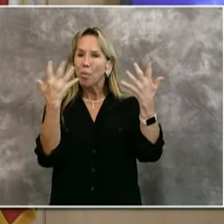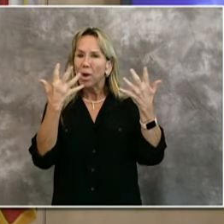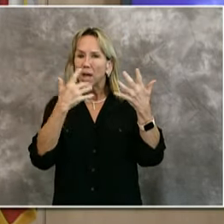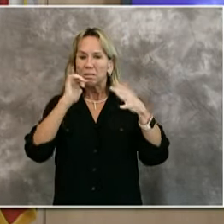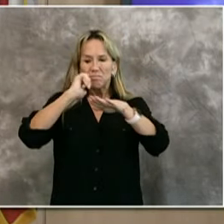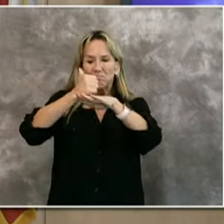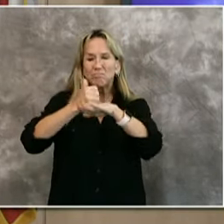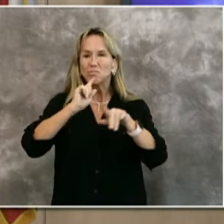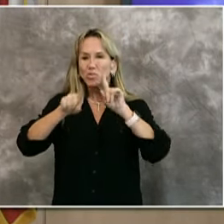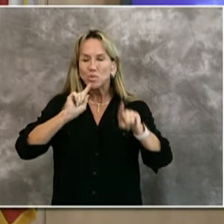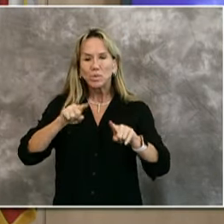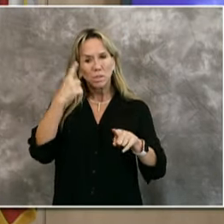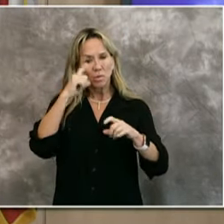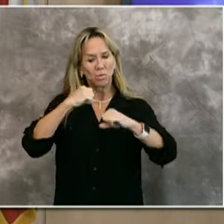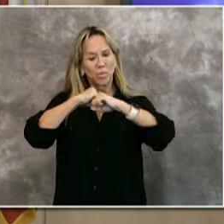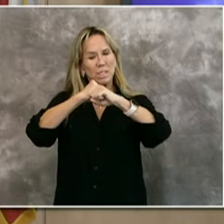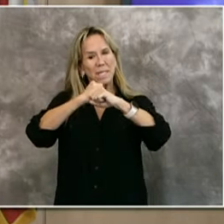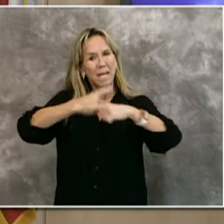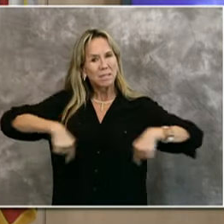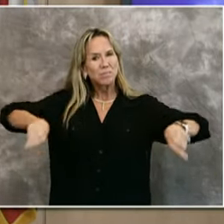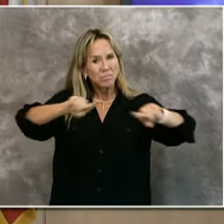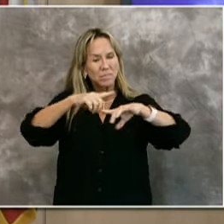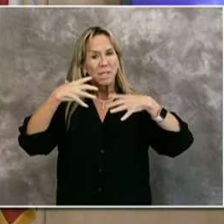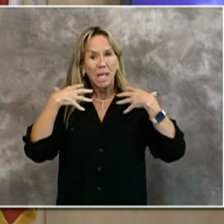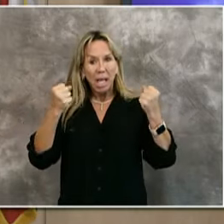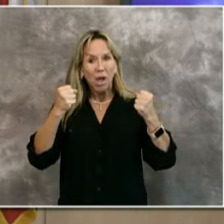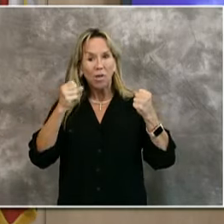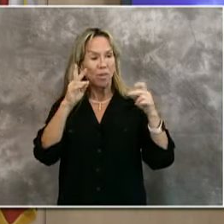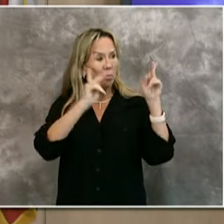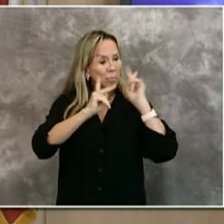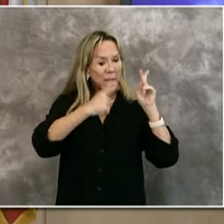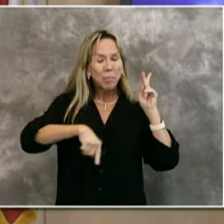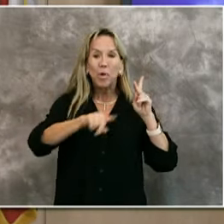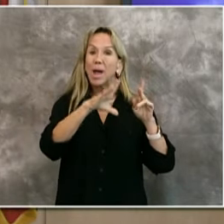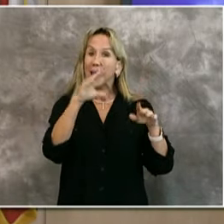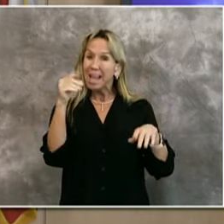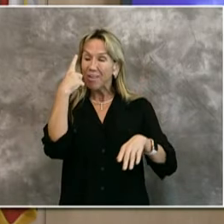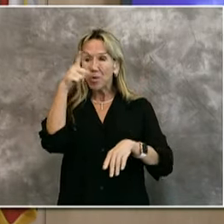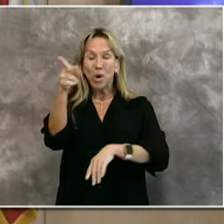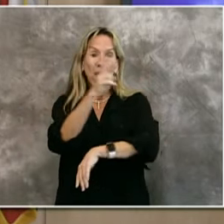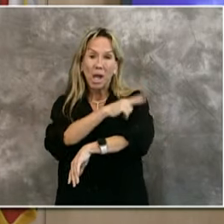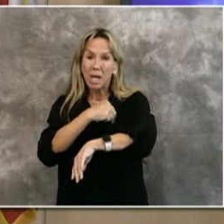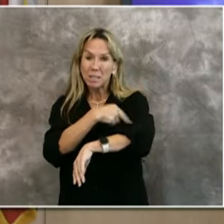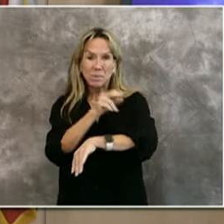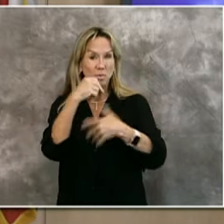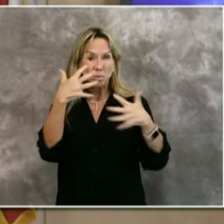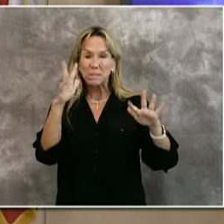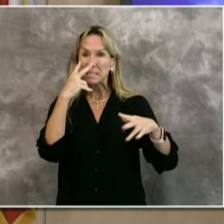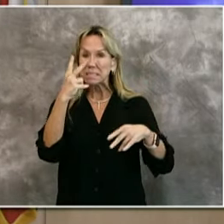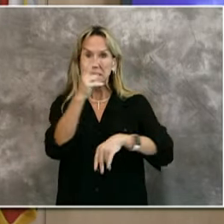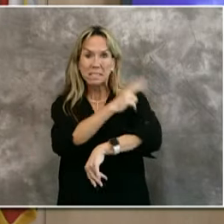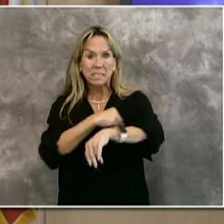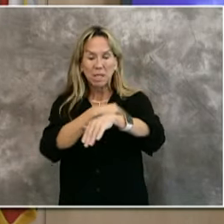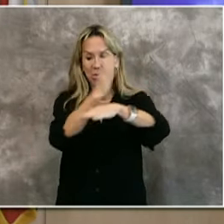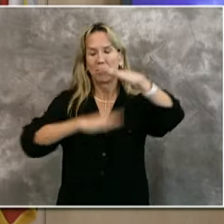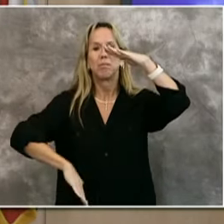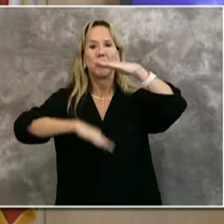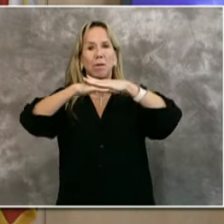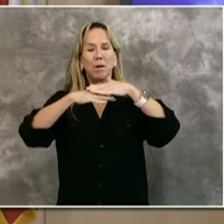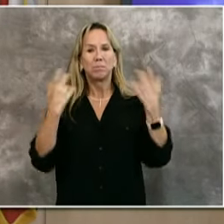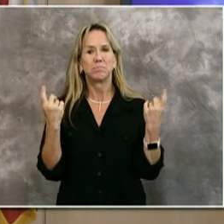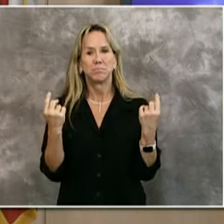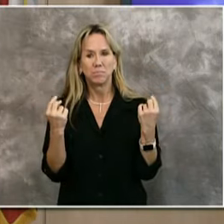our region and our community, as well as preserve hospital capacity. The recent trends that we're seeing are putting that second item at